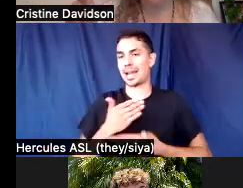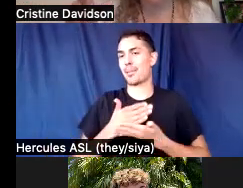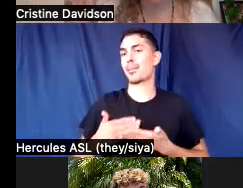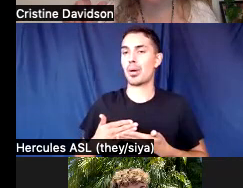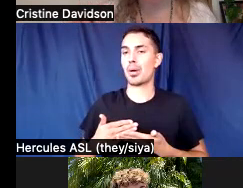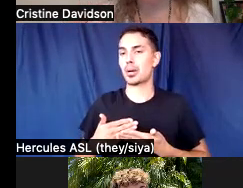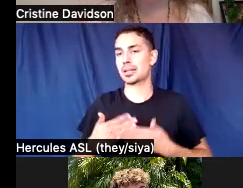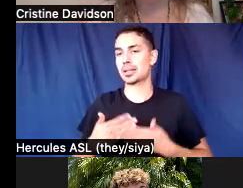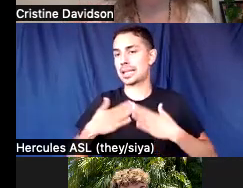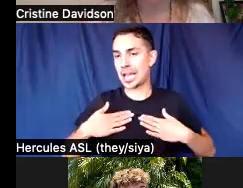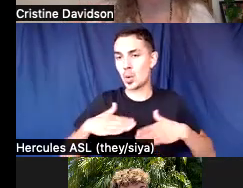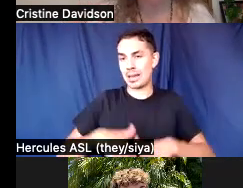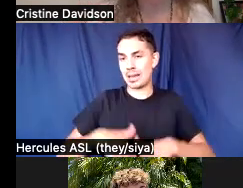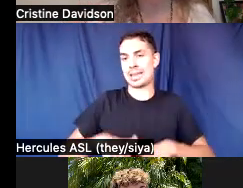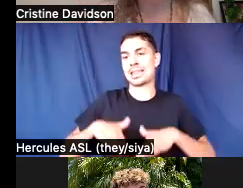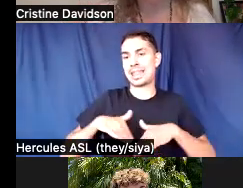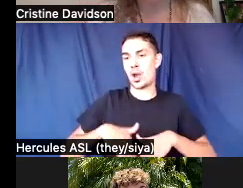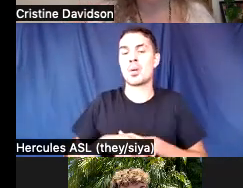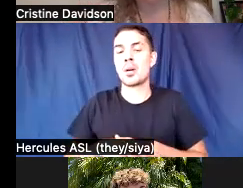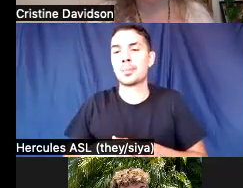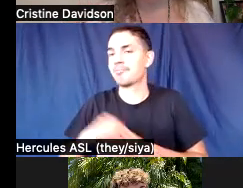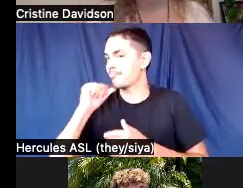somewhat similar. Sometimes it's a little bit different.